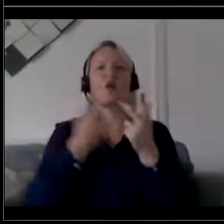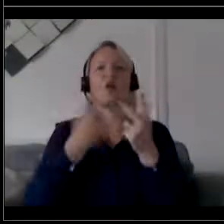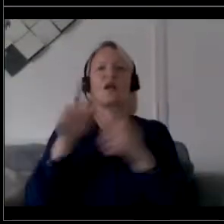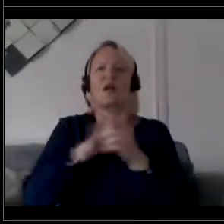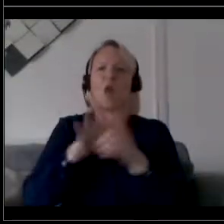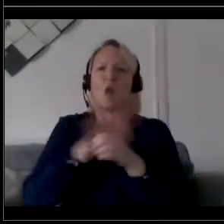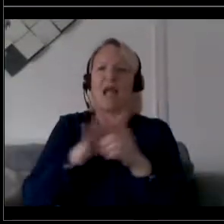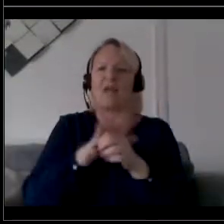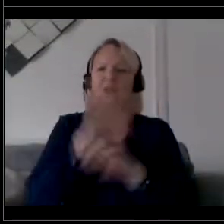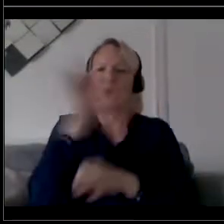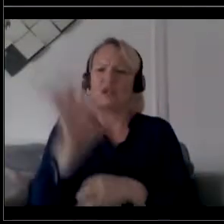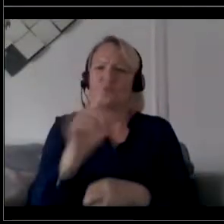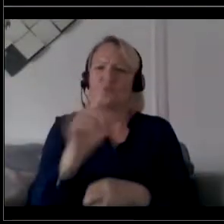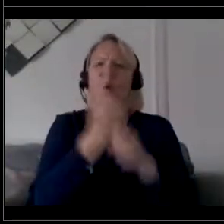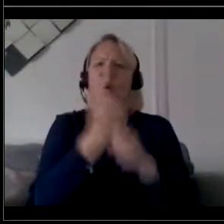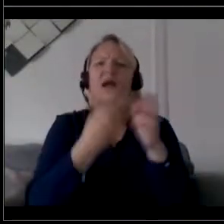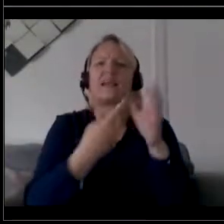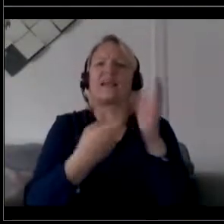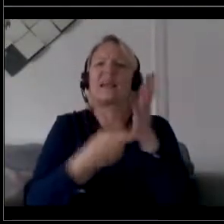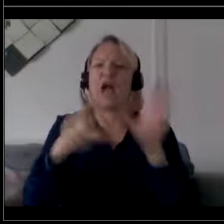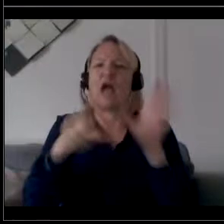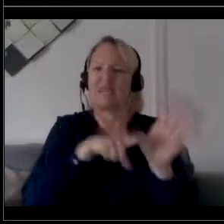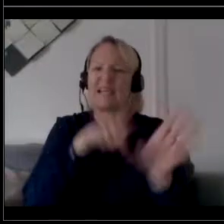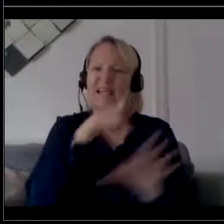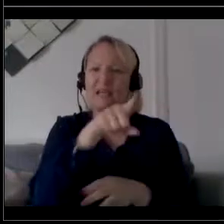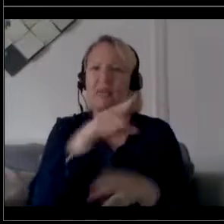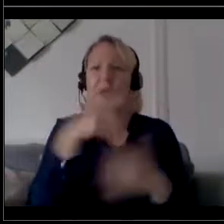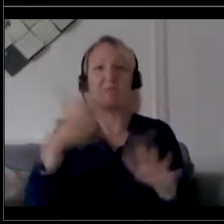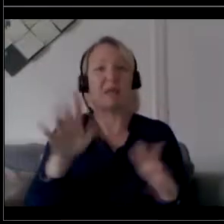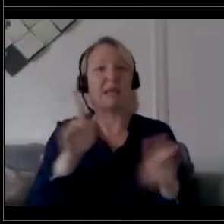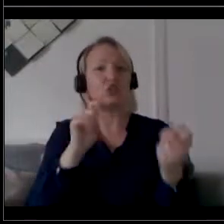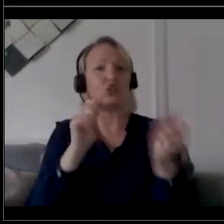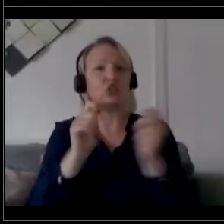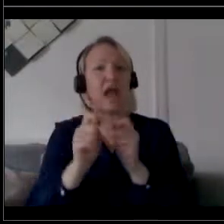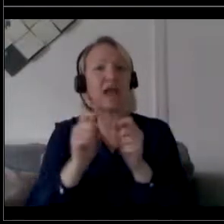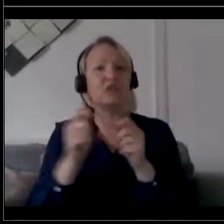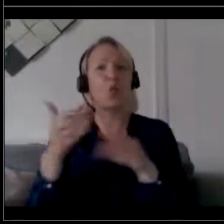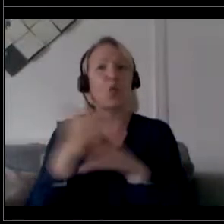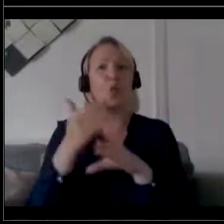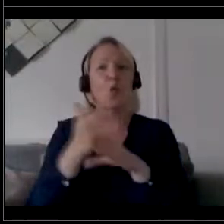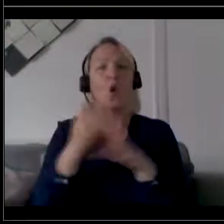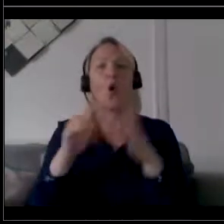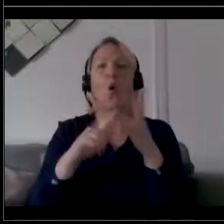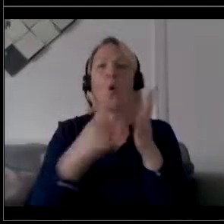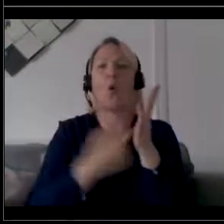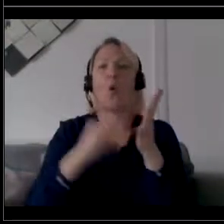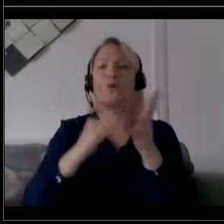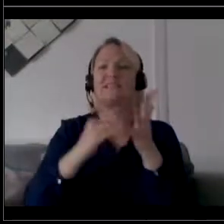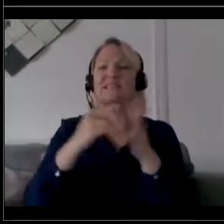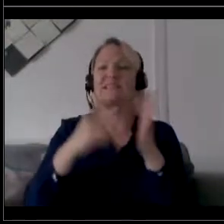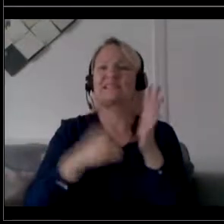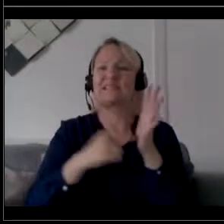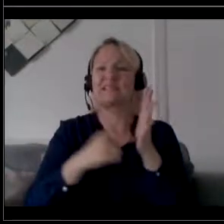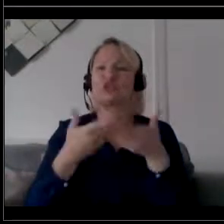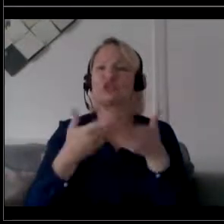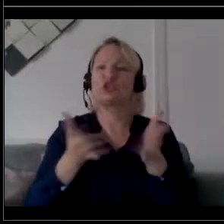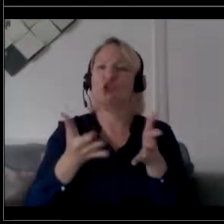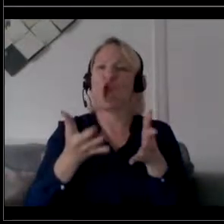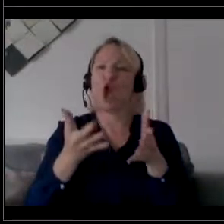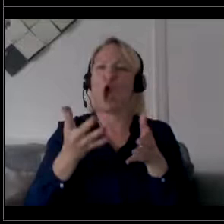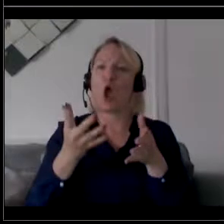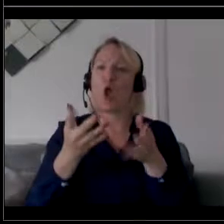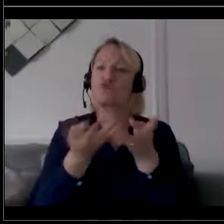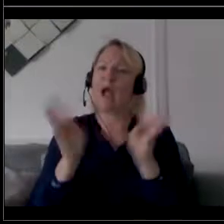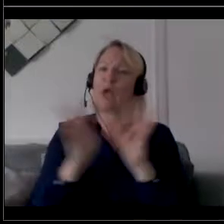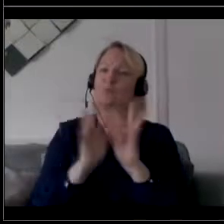this time for you, asking, have there been any changes to works at the Orsett Showground? I know this has come up before, but can you take